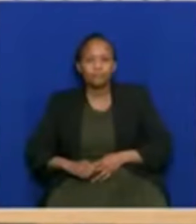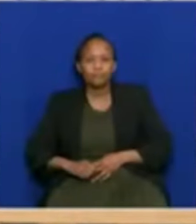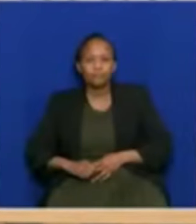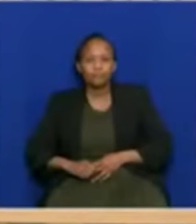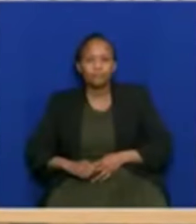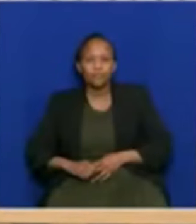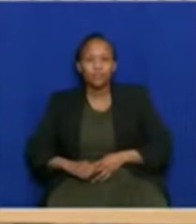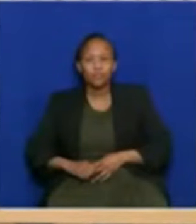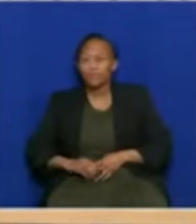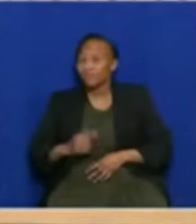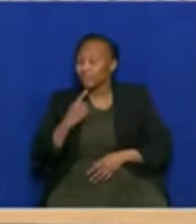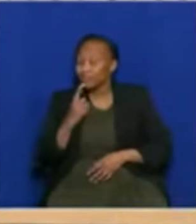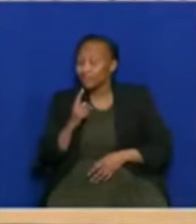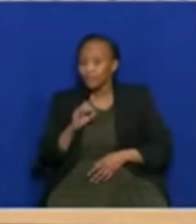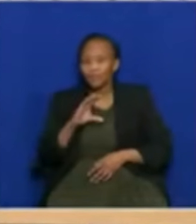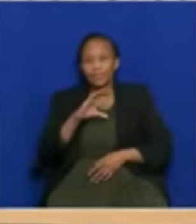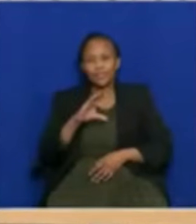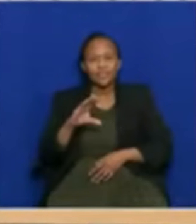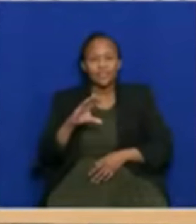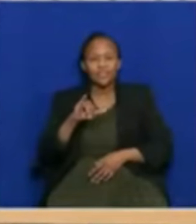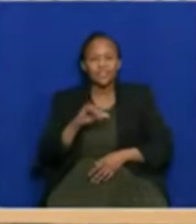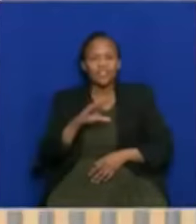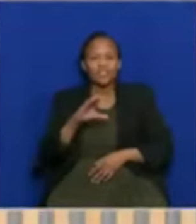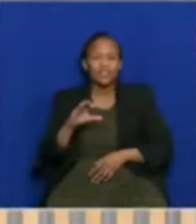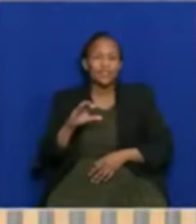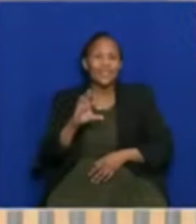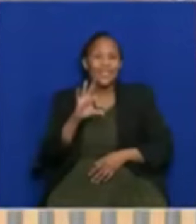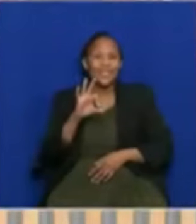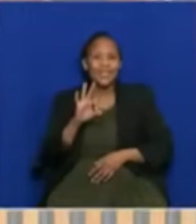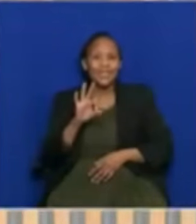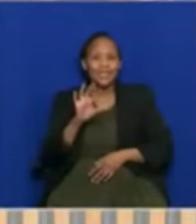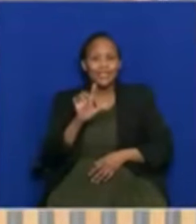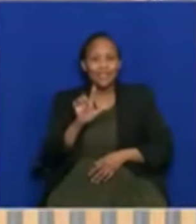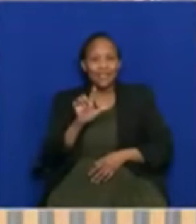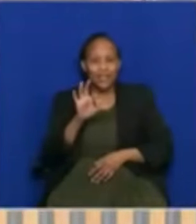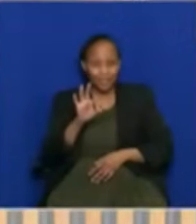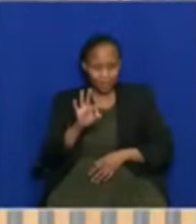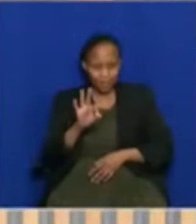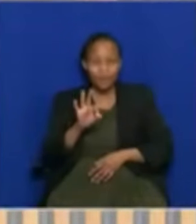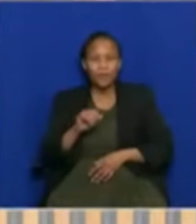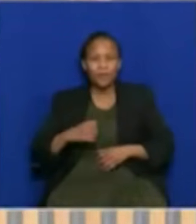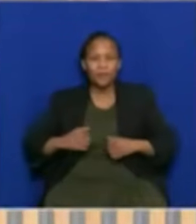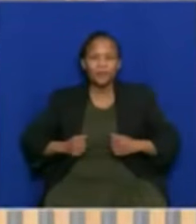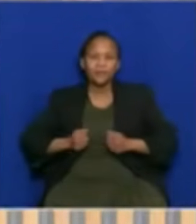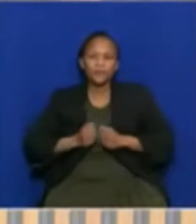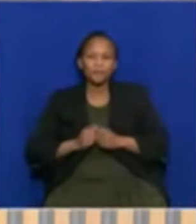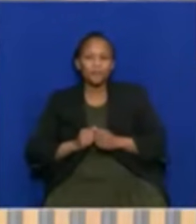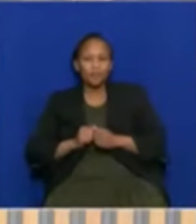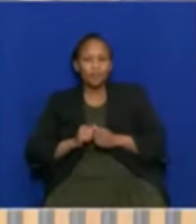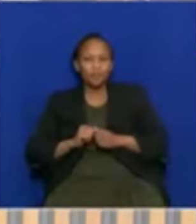CJC 373 at page 512, Commissioner.